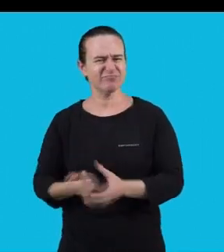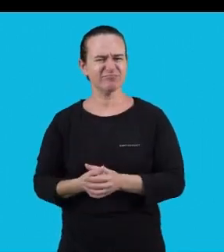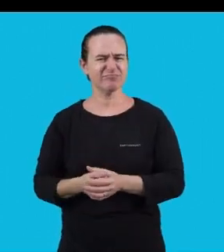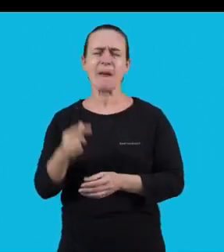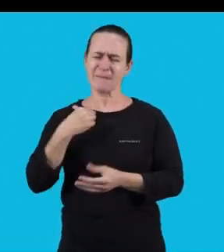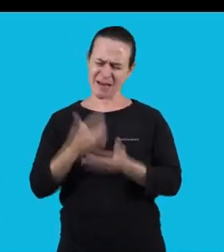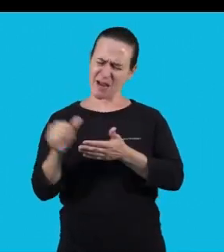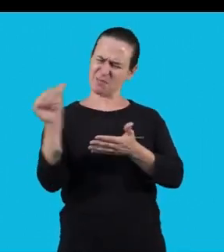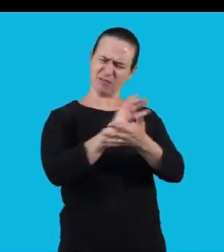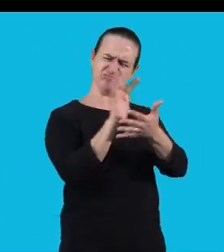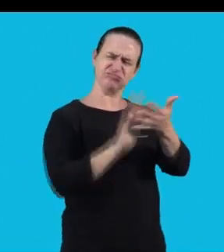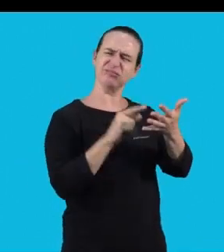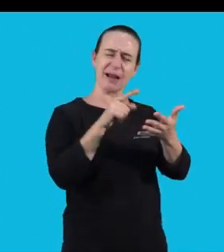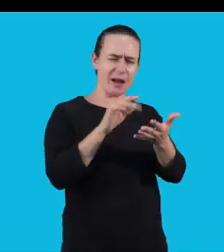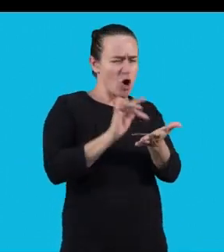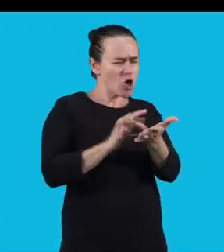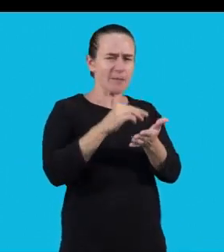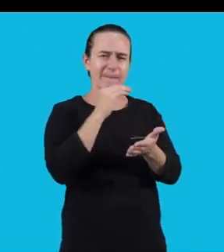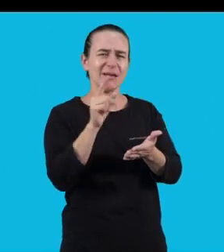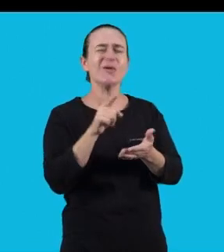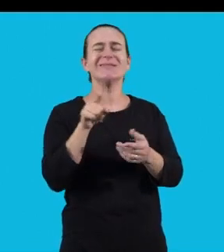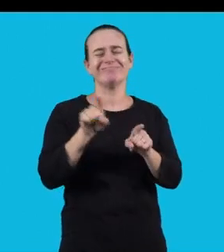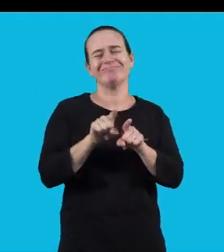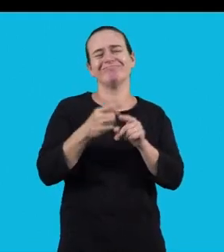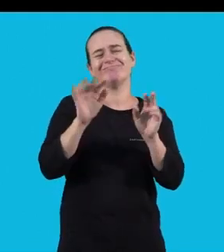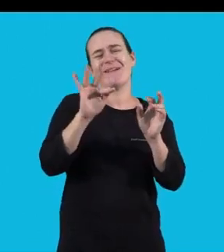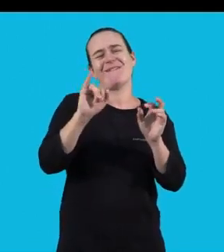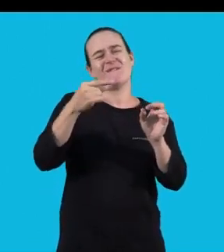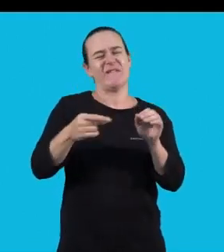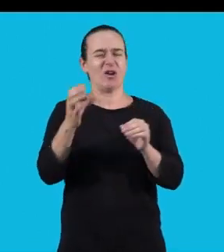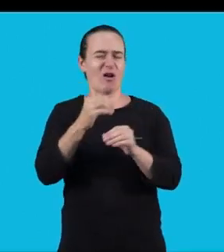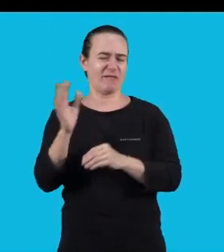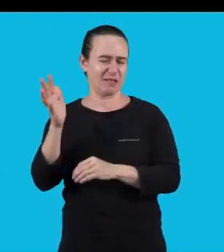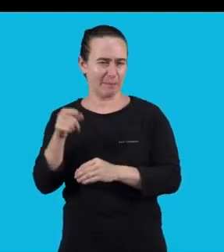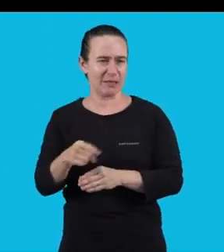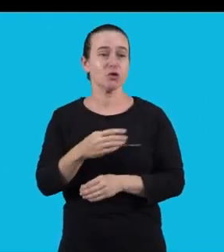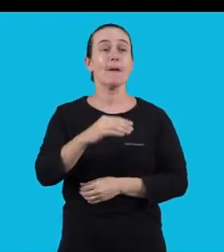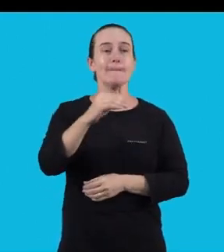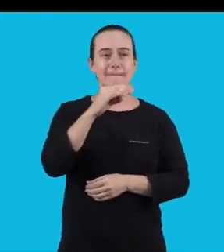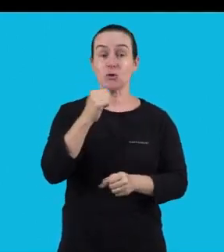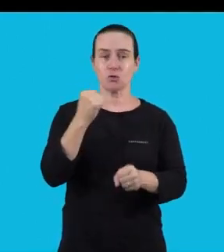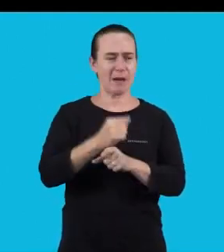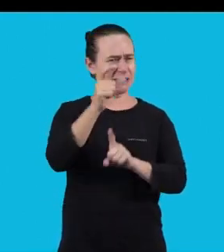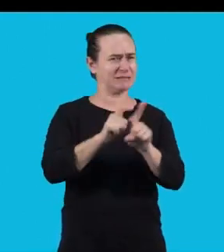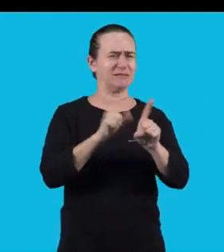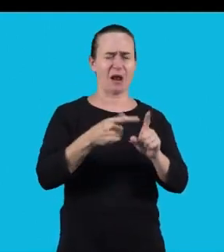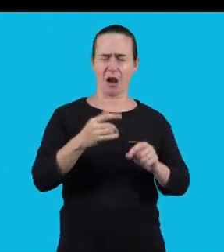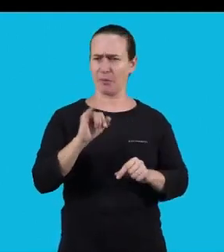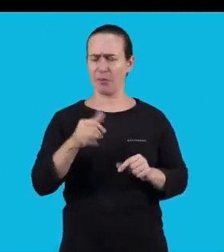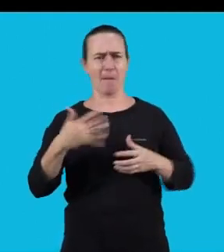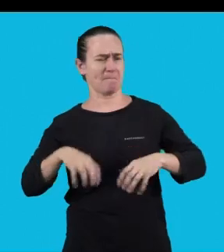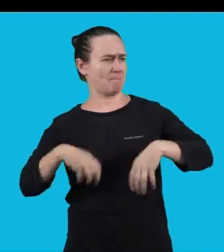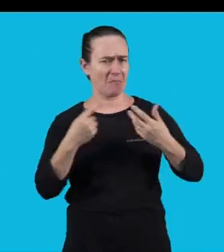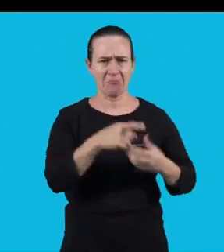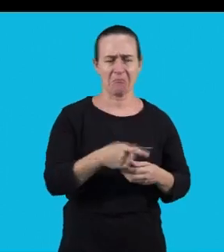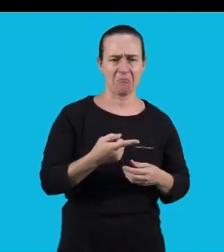in context here in line 7. It's a figure of speech, figurative speaking, meaning to upset someone